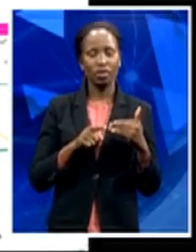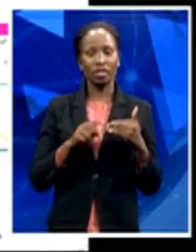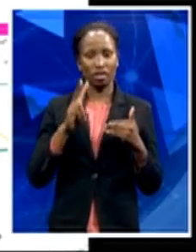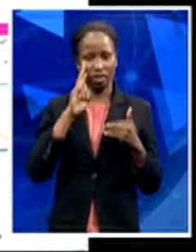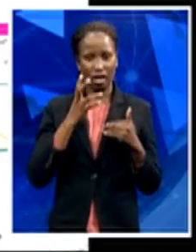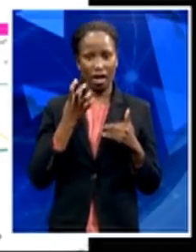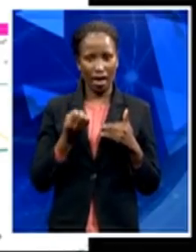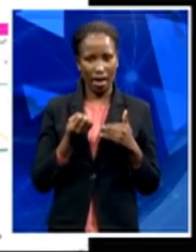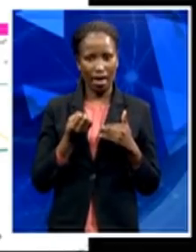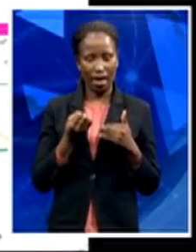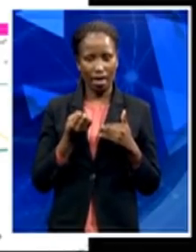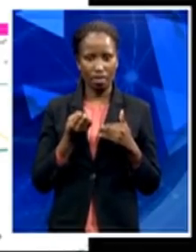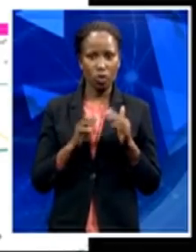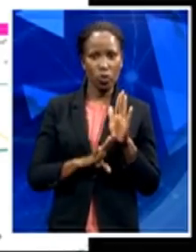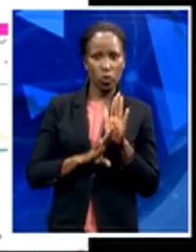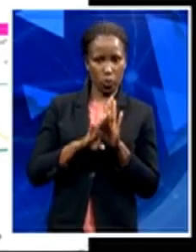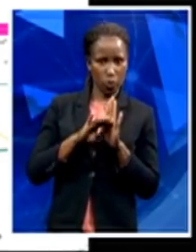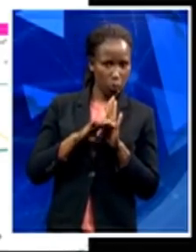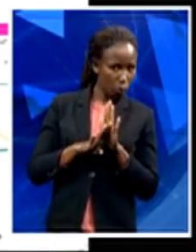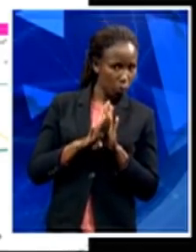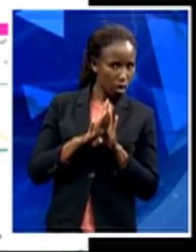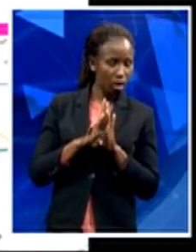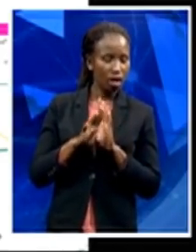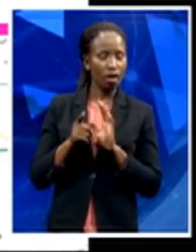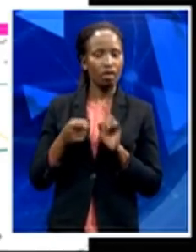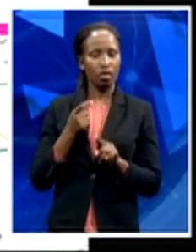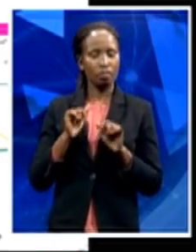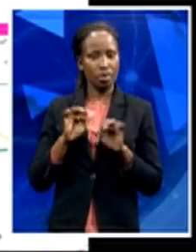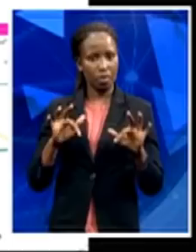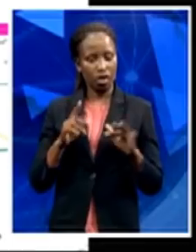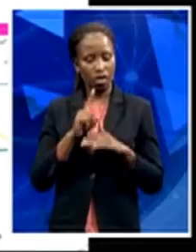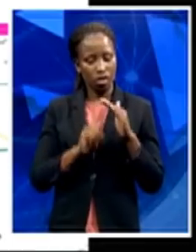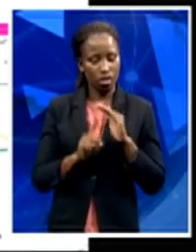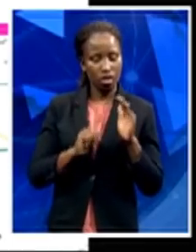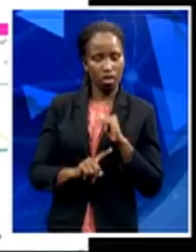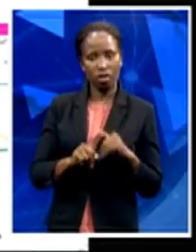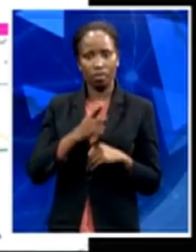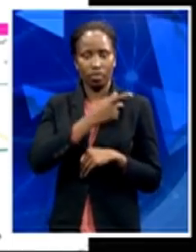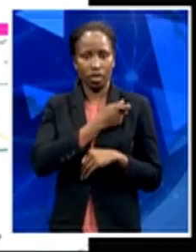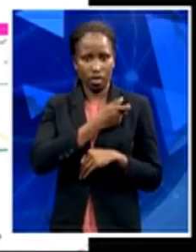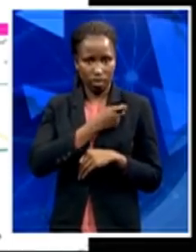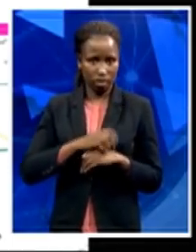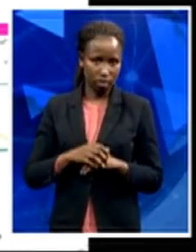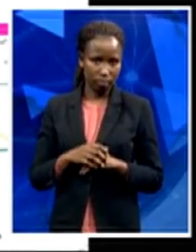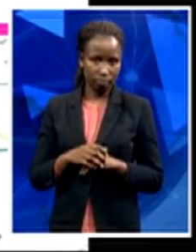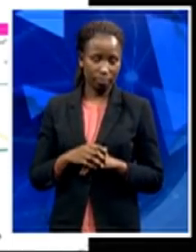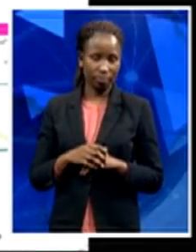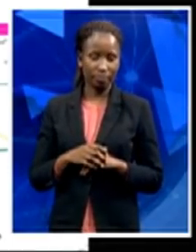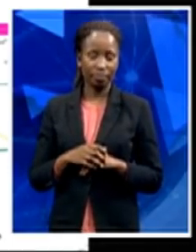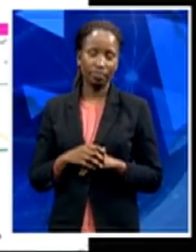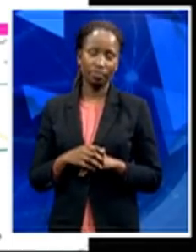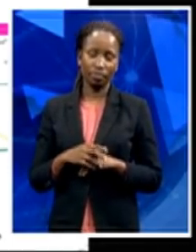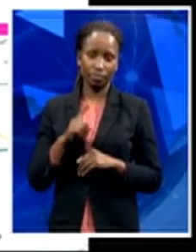in terms of the trends of vaccinations. And then the troughs what happens over the